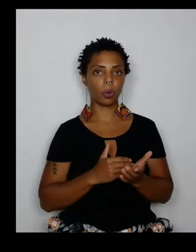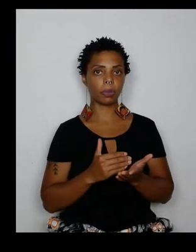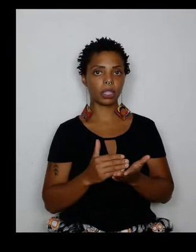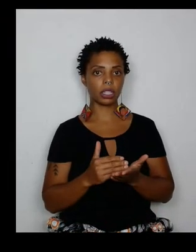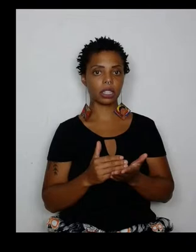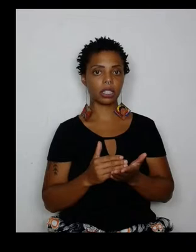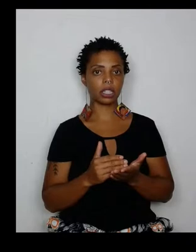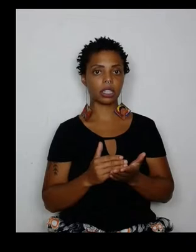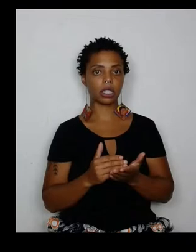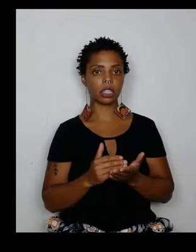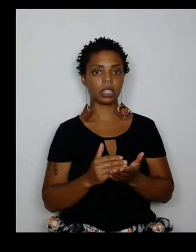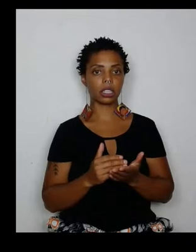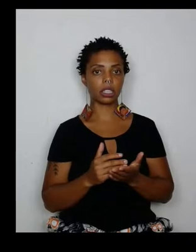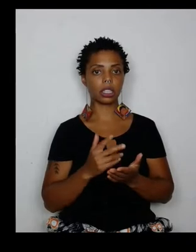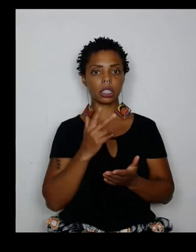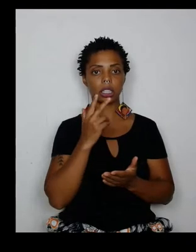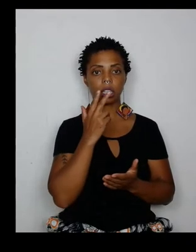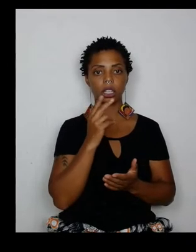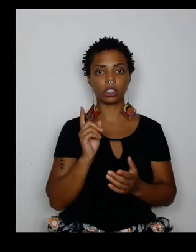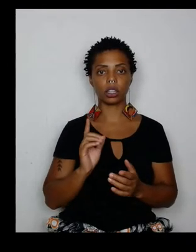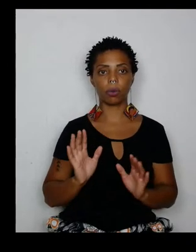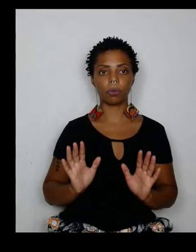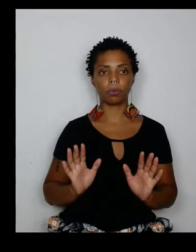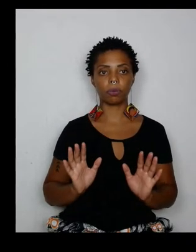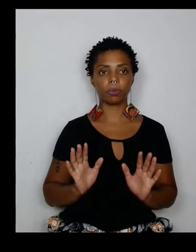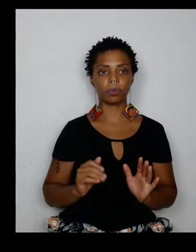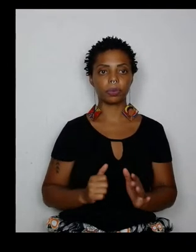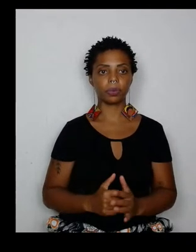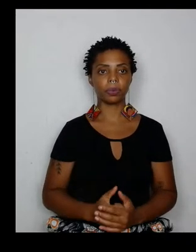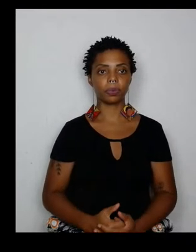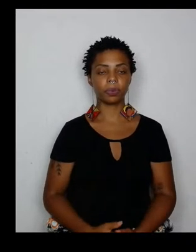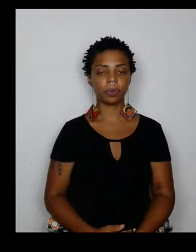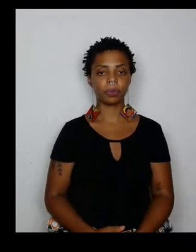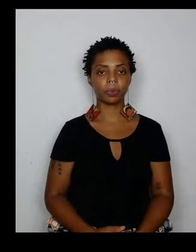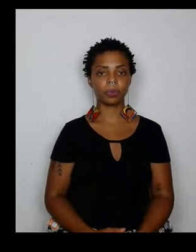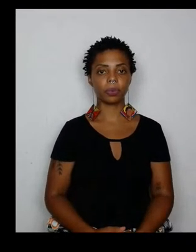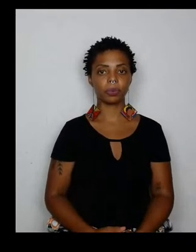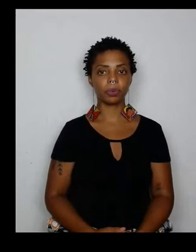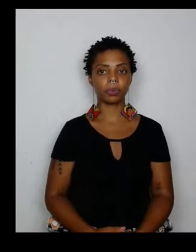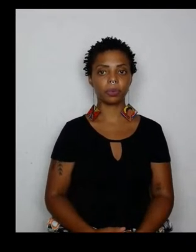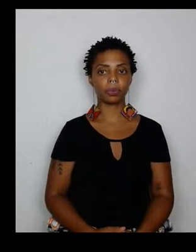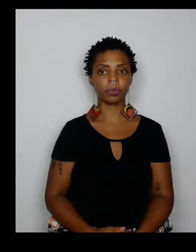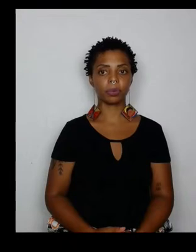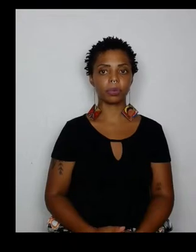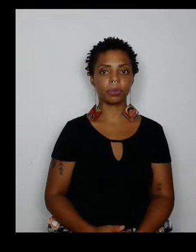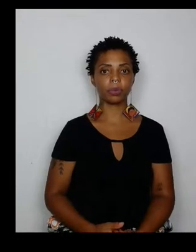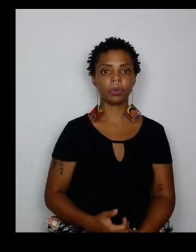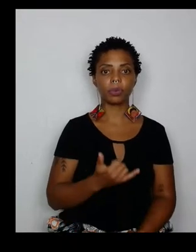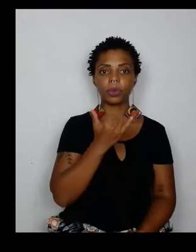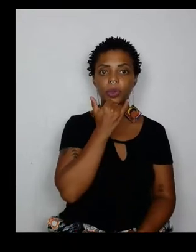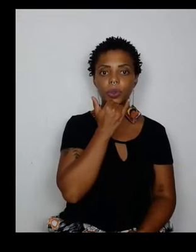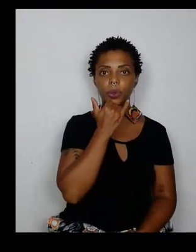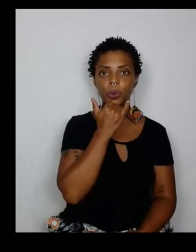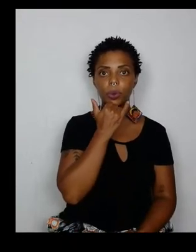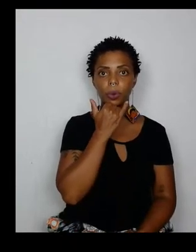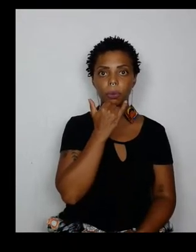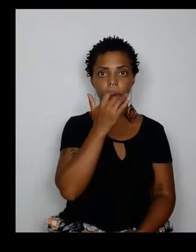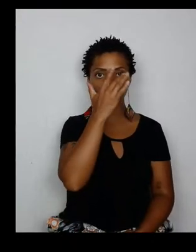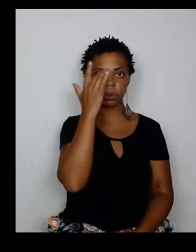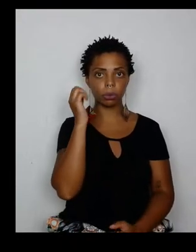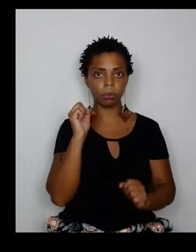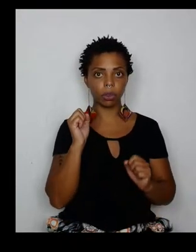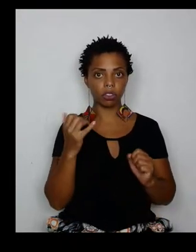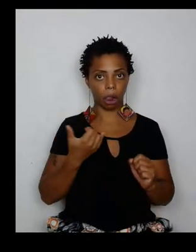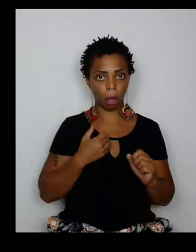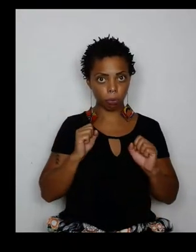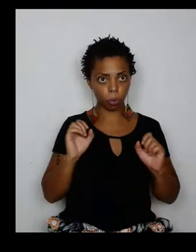the sound is cutting off i think we missed him sorry i i can't hear anybody so i'm just wondering am i ready to go